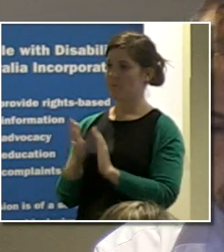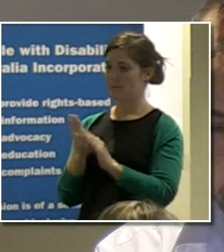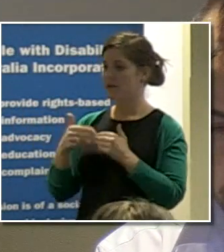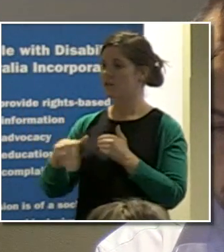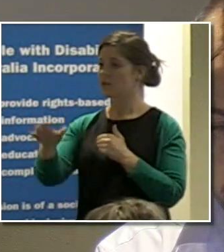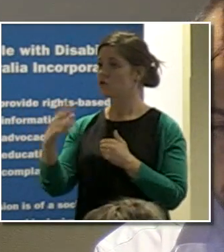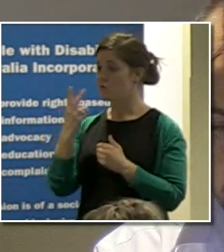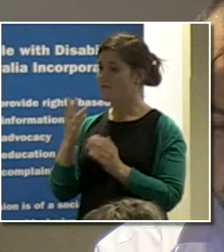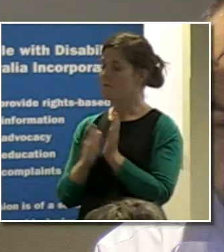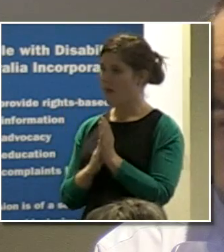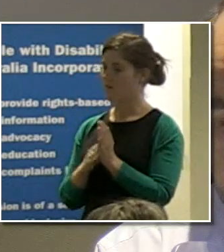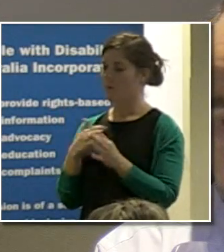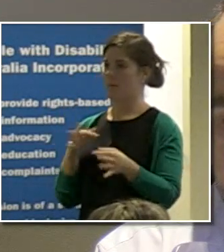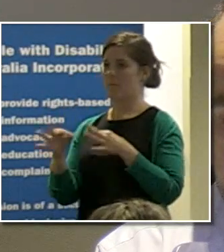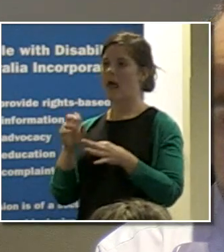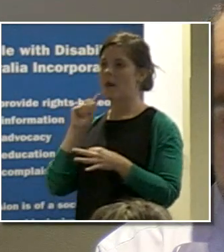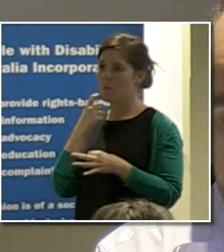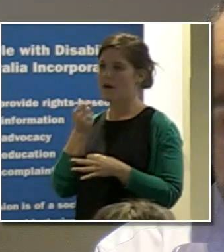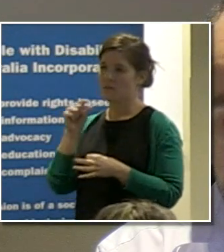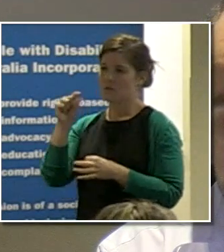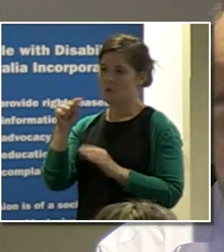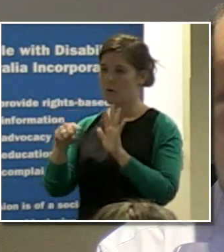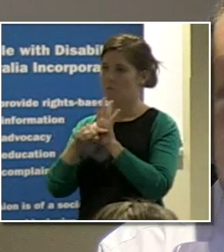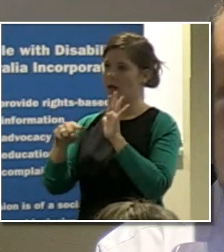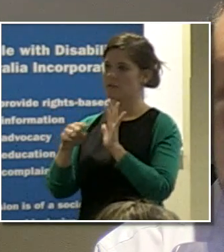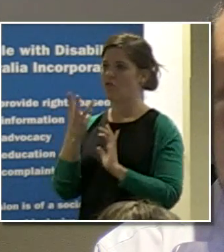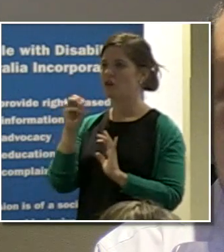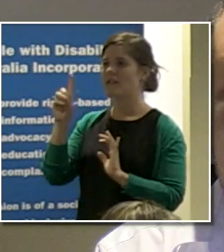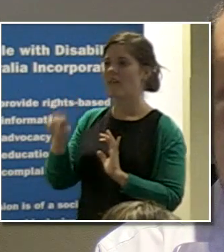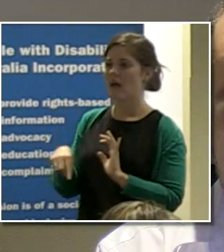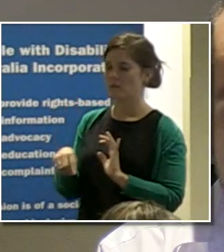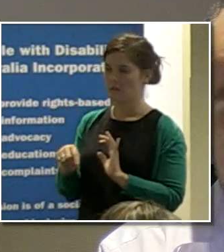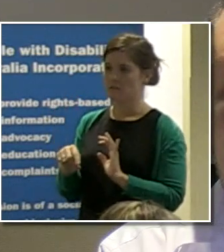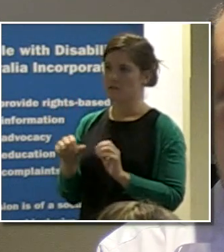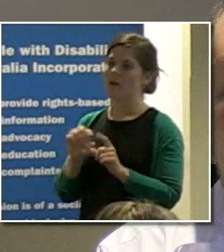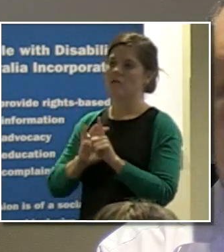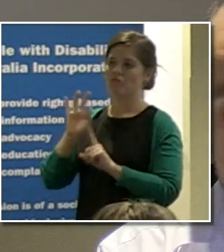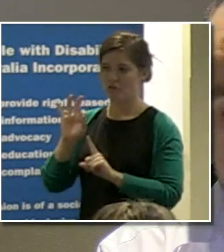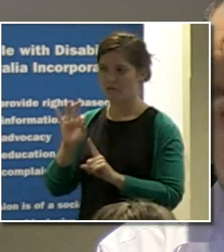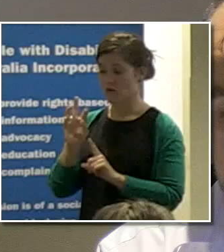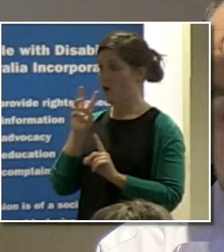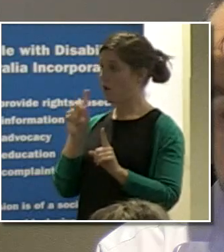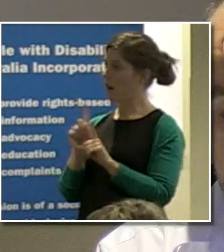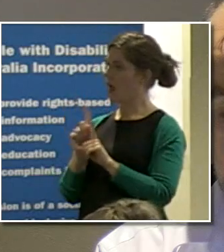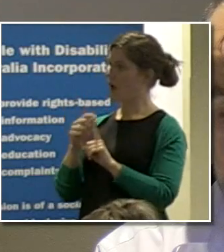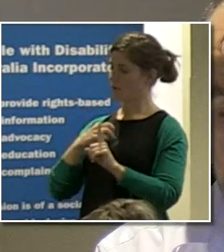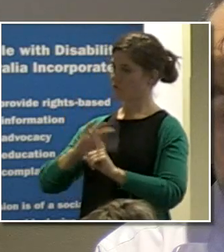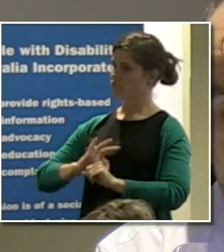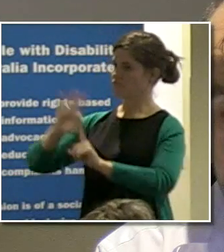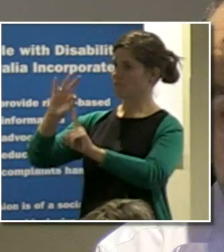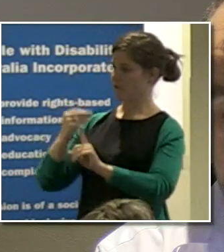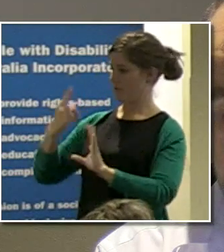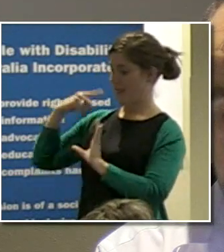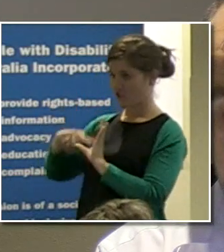months to have a very, very small deficit of about $30,000. So it appears that we've turned the corner.